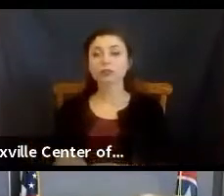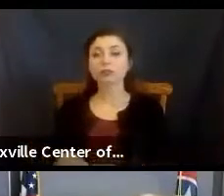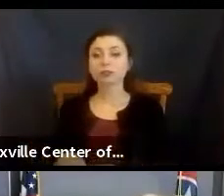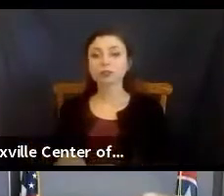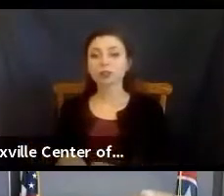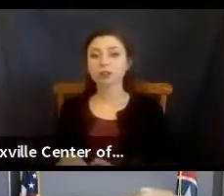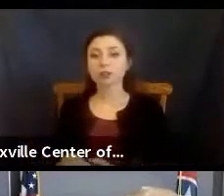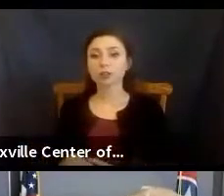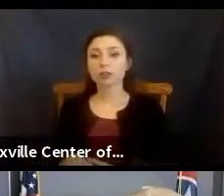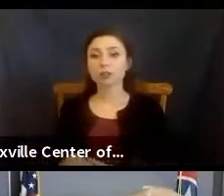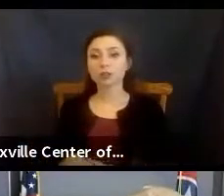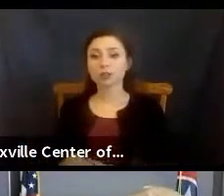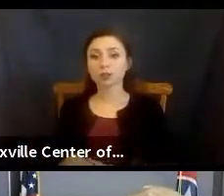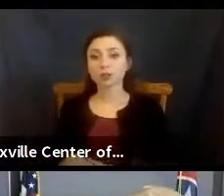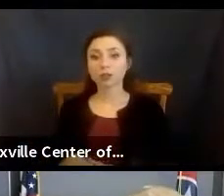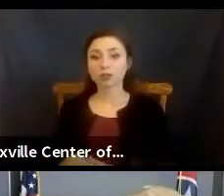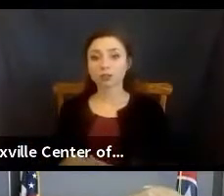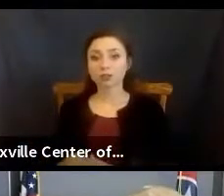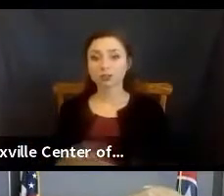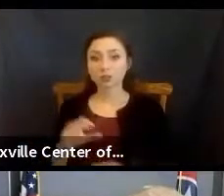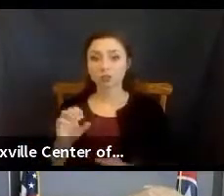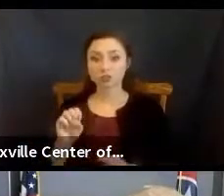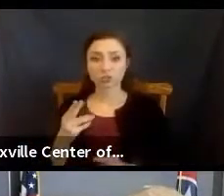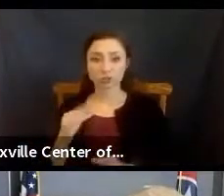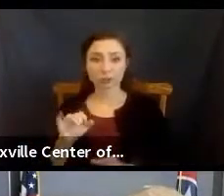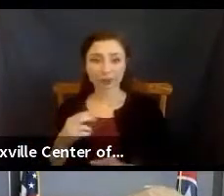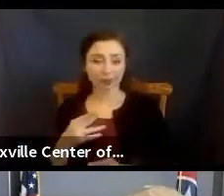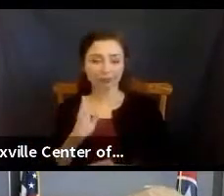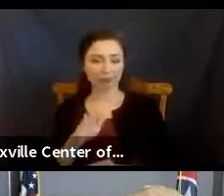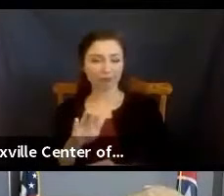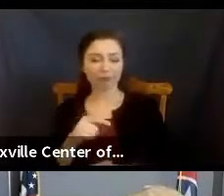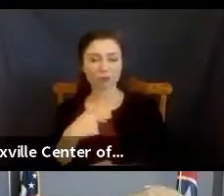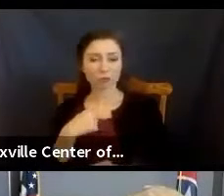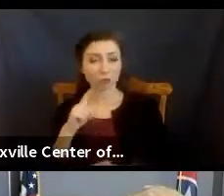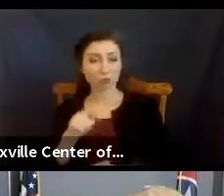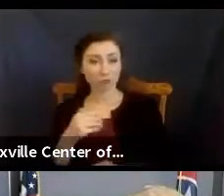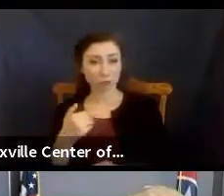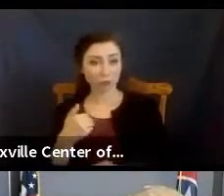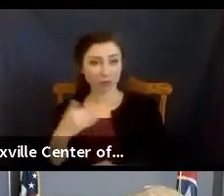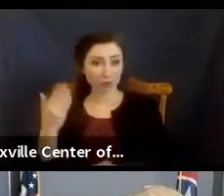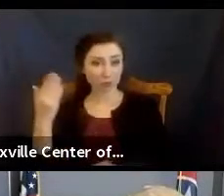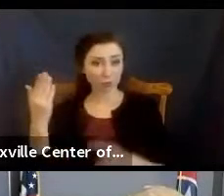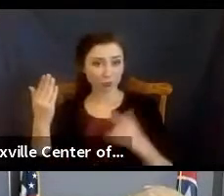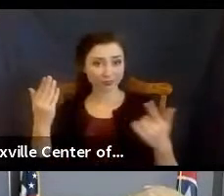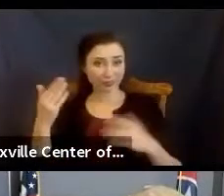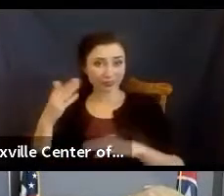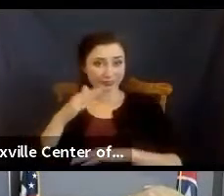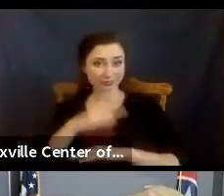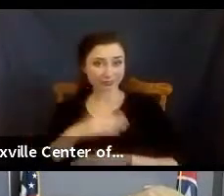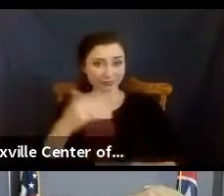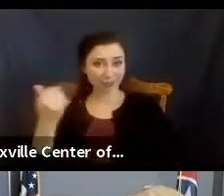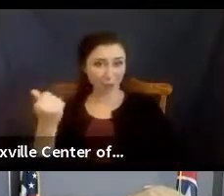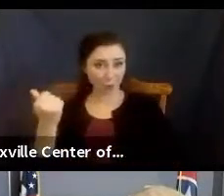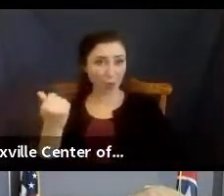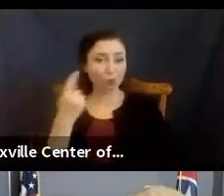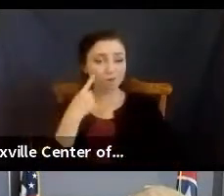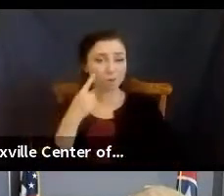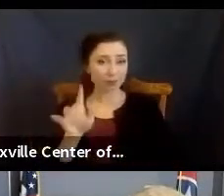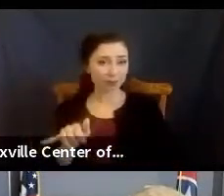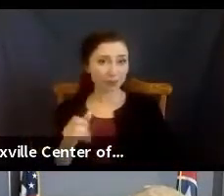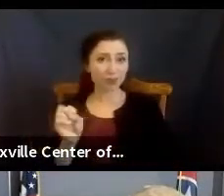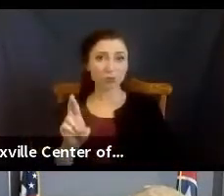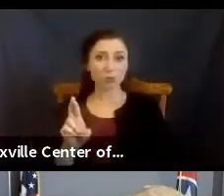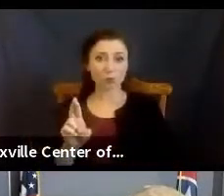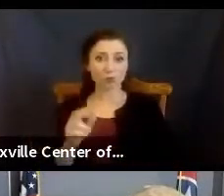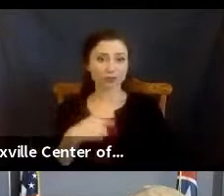Yes. So, Dr. Gocher, just as a point, so did that mean we needed a motion and second and table to be able to do that, Mr. Sanders,